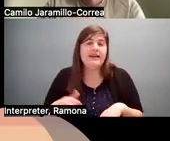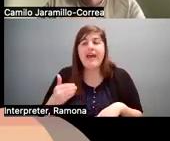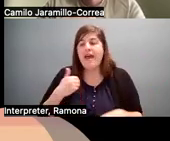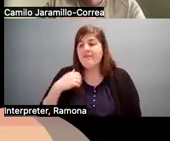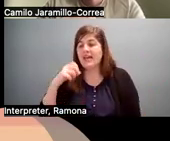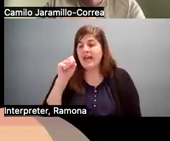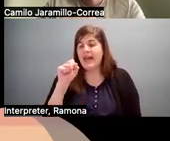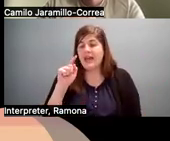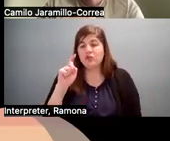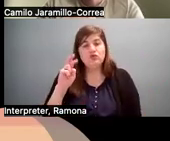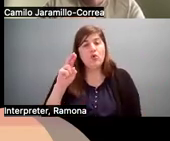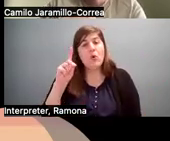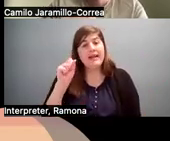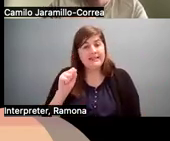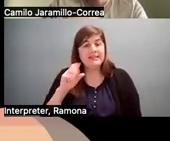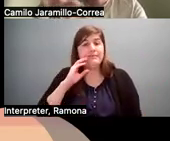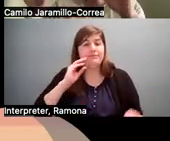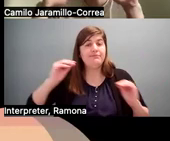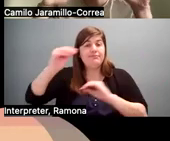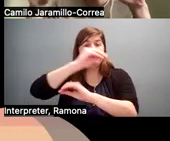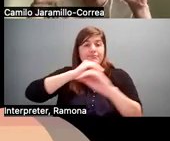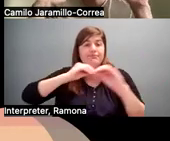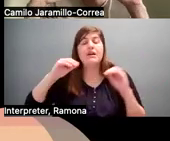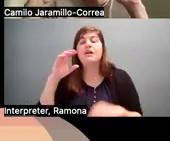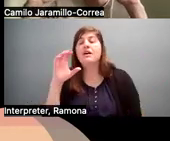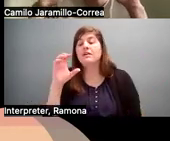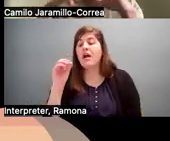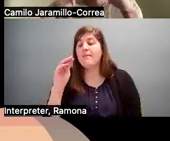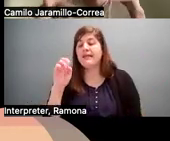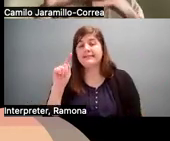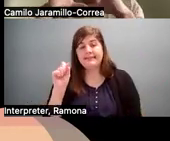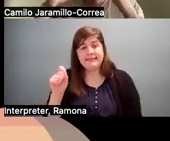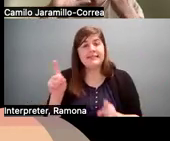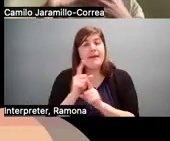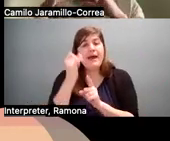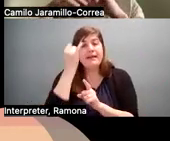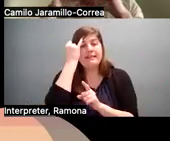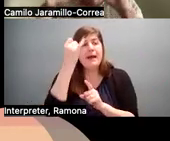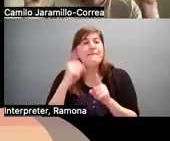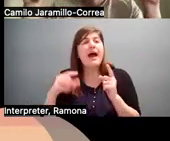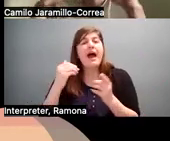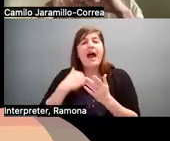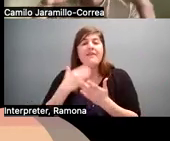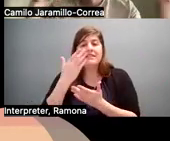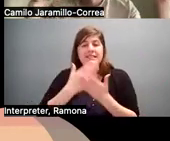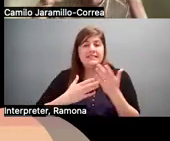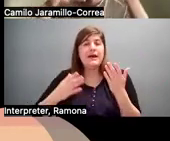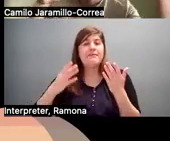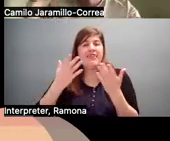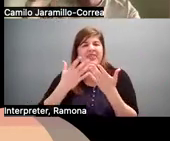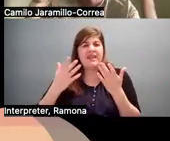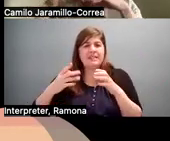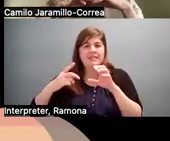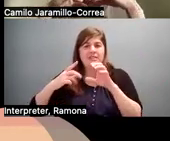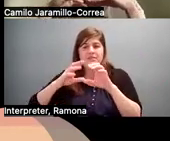also flying around the solar system. We have comets, which are like kind of like asteroids, but they have like some ice around them that melts. And that's why you can see